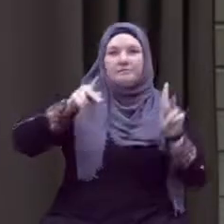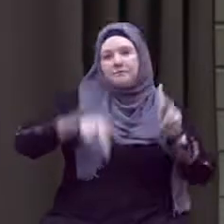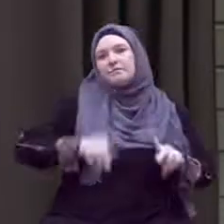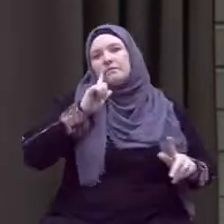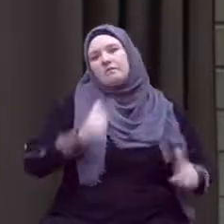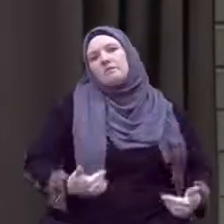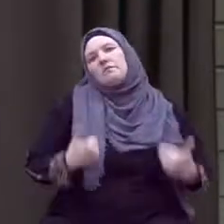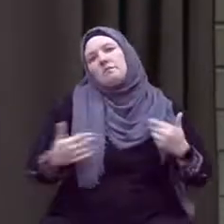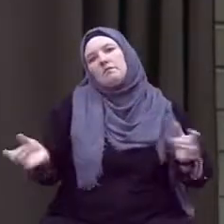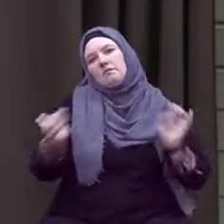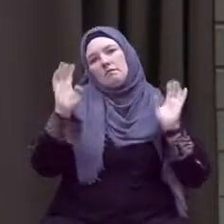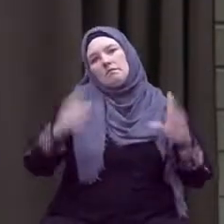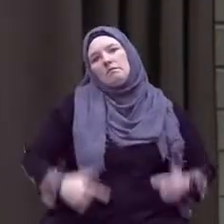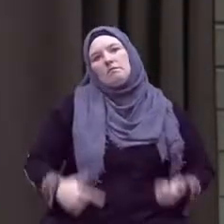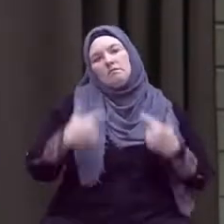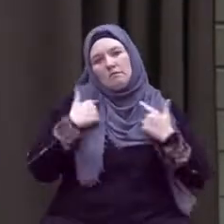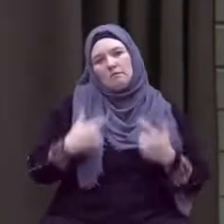life.